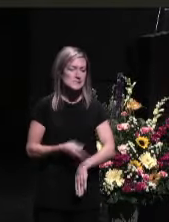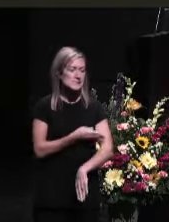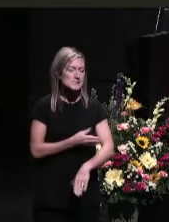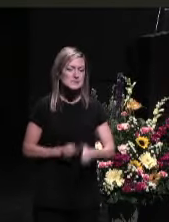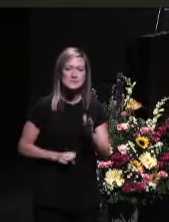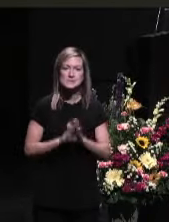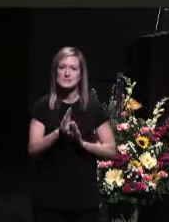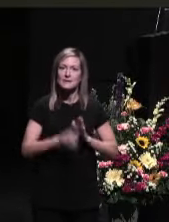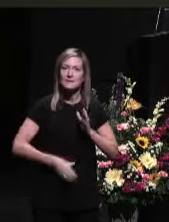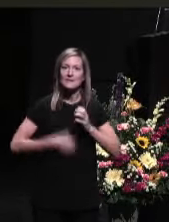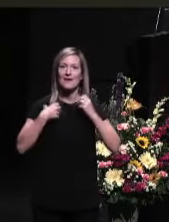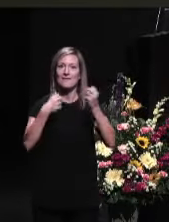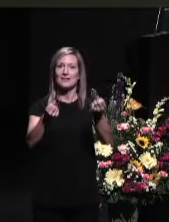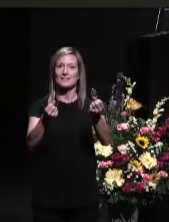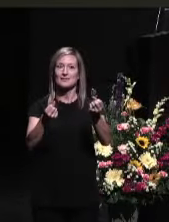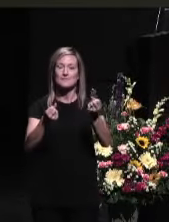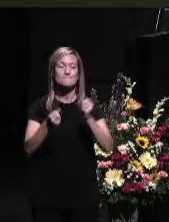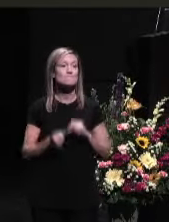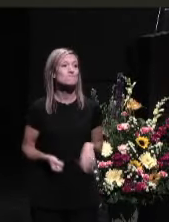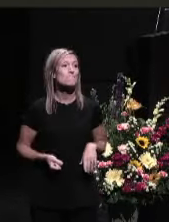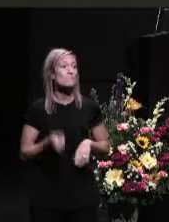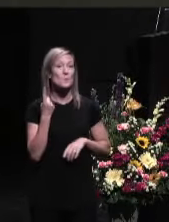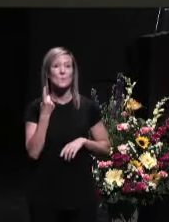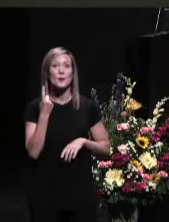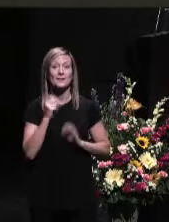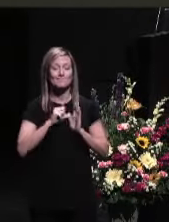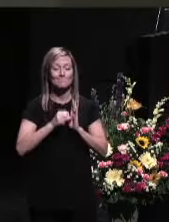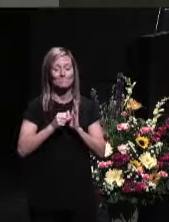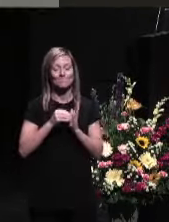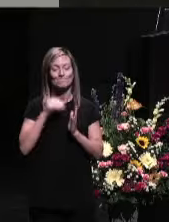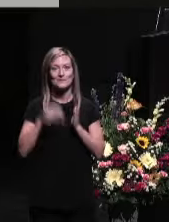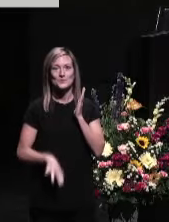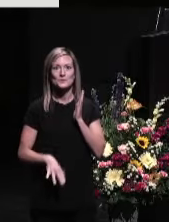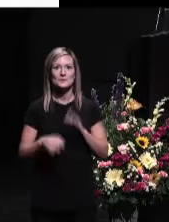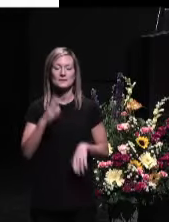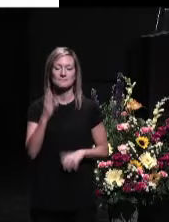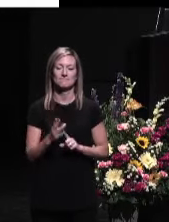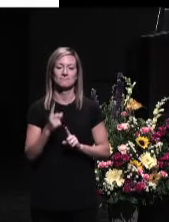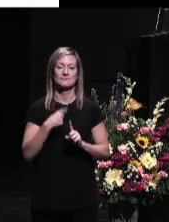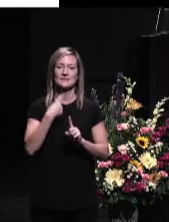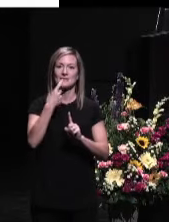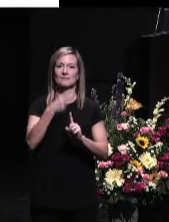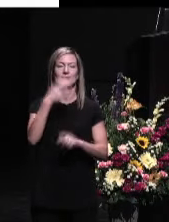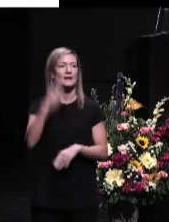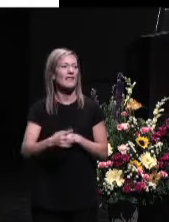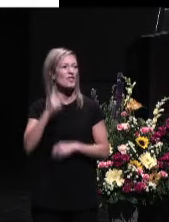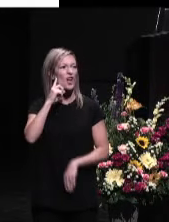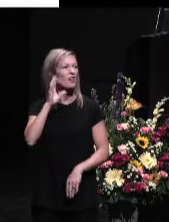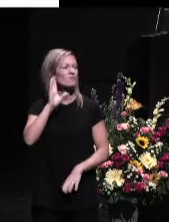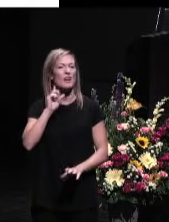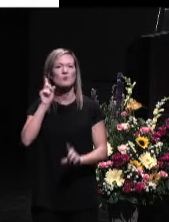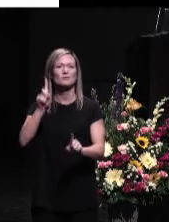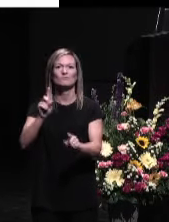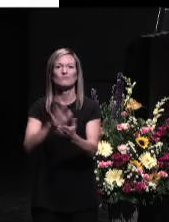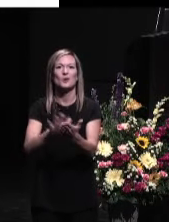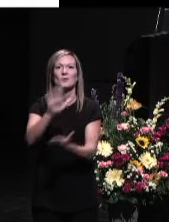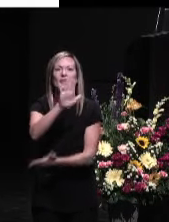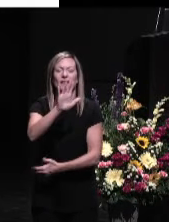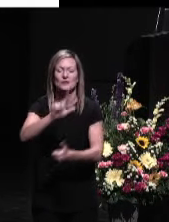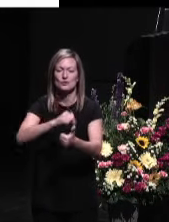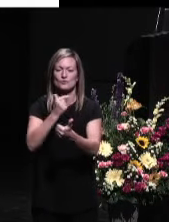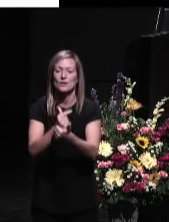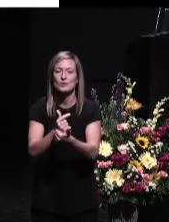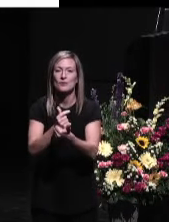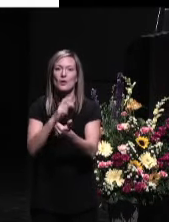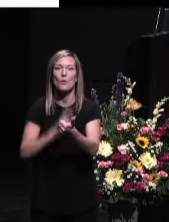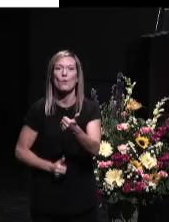poignant example was the student who said this: "I never thought I'd make it to college, graduate, or even live this long."